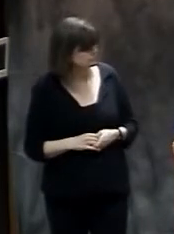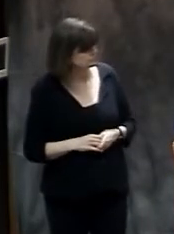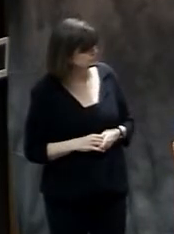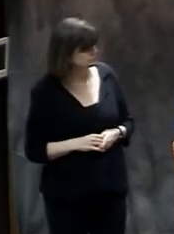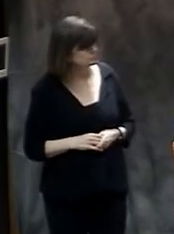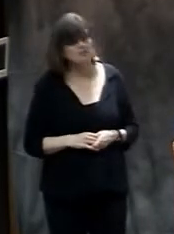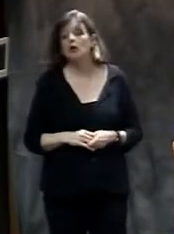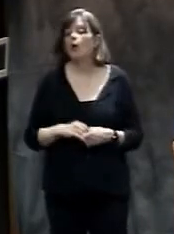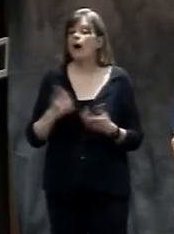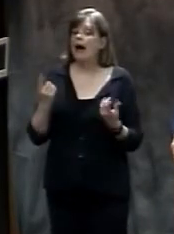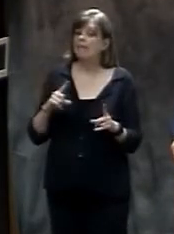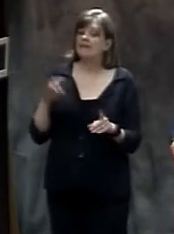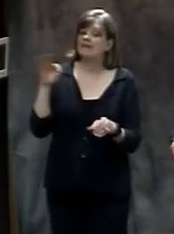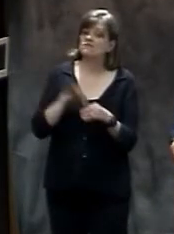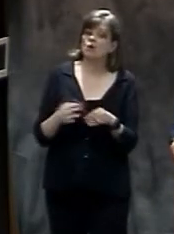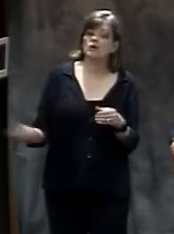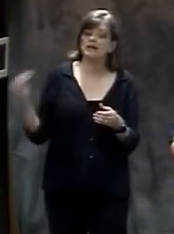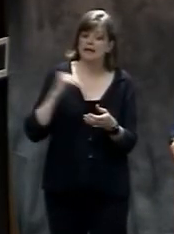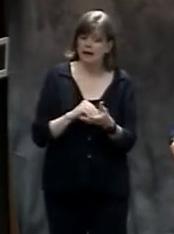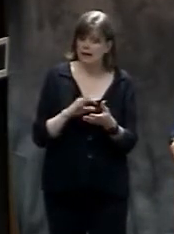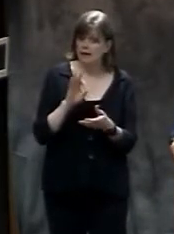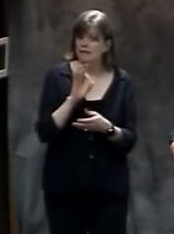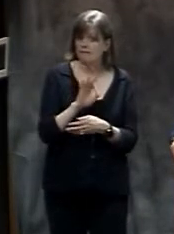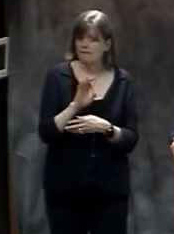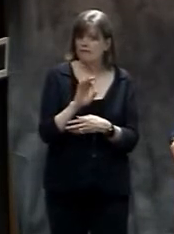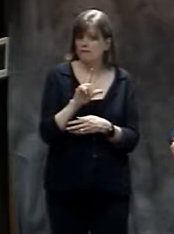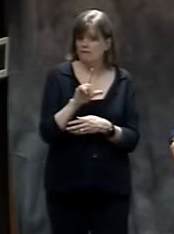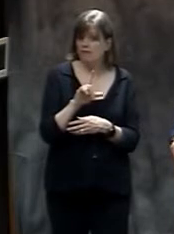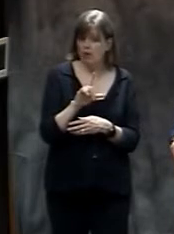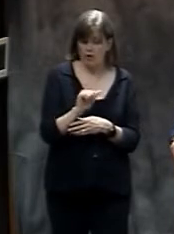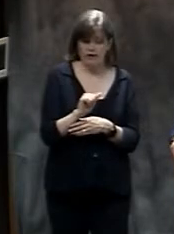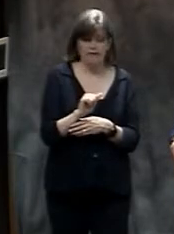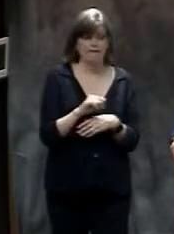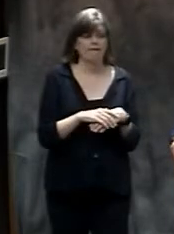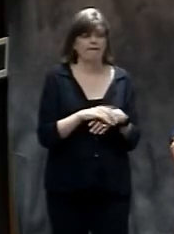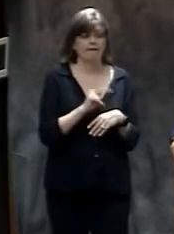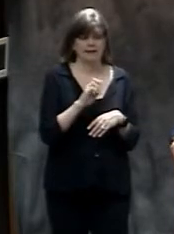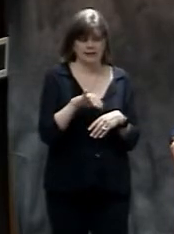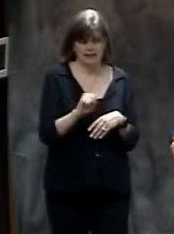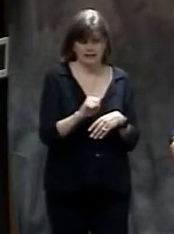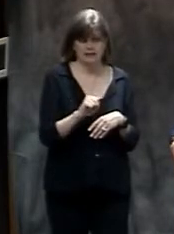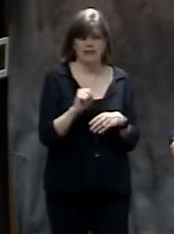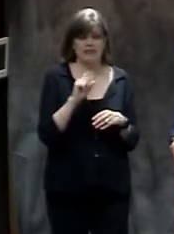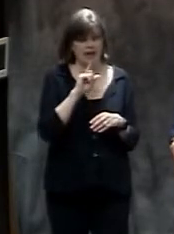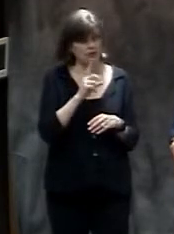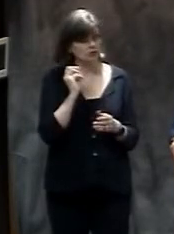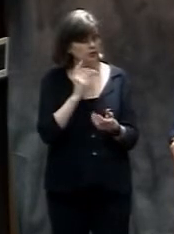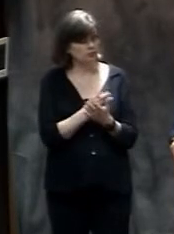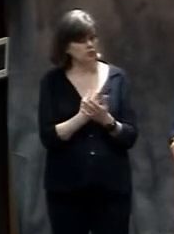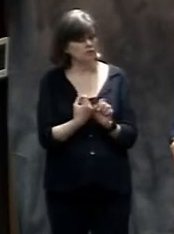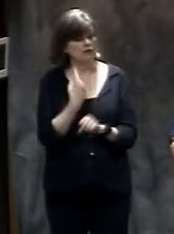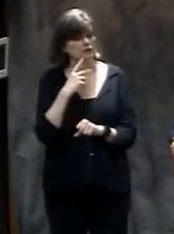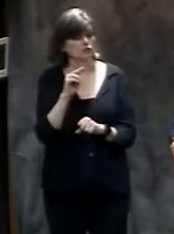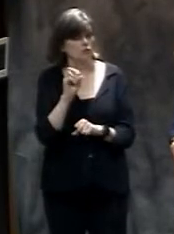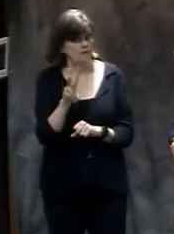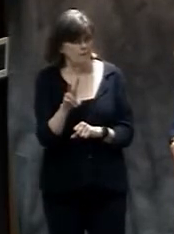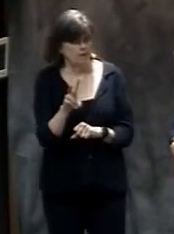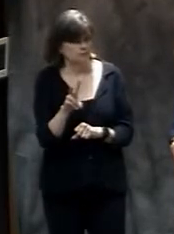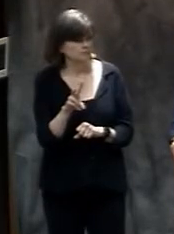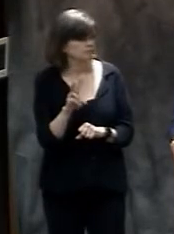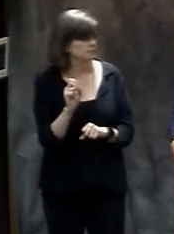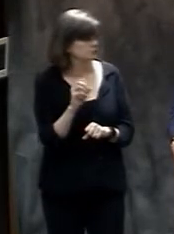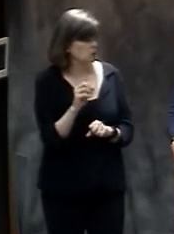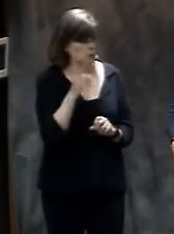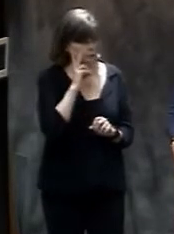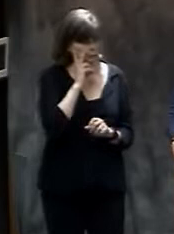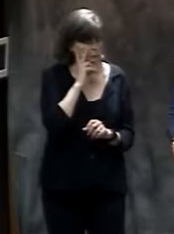vote again at the Florida Keys, Monroe County, and they actually approved it last year in November. So we'll